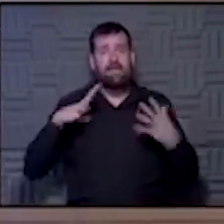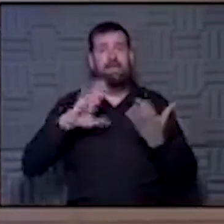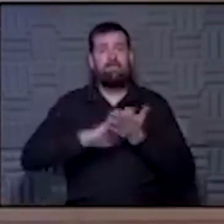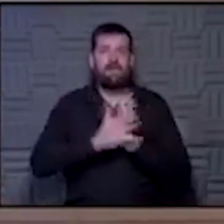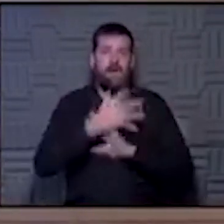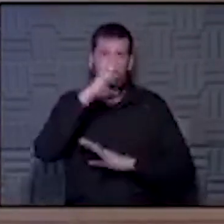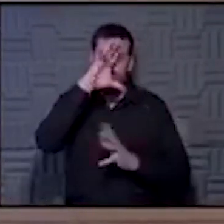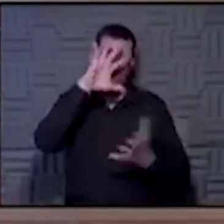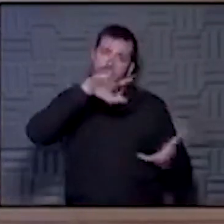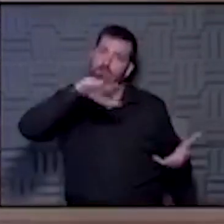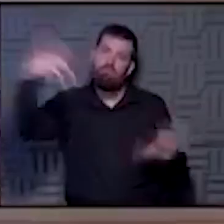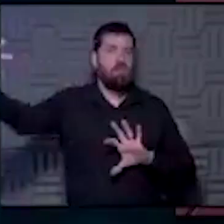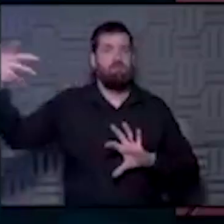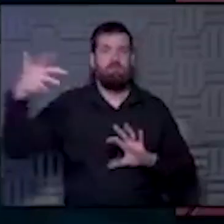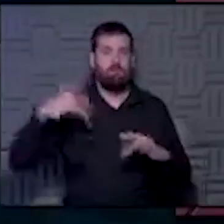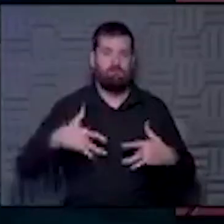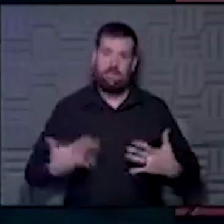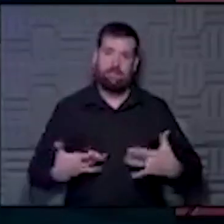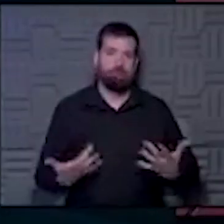catastrophic event.